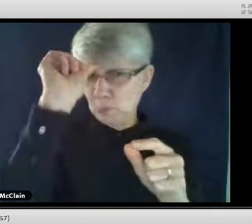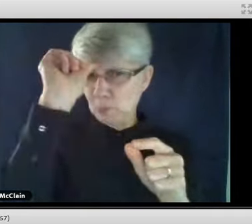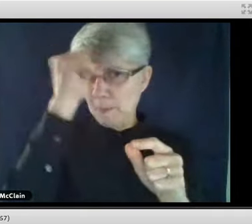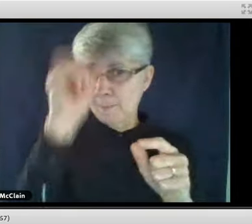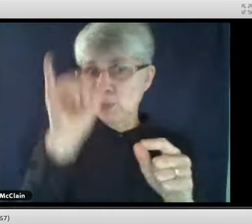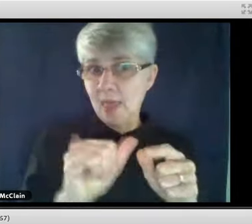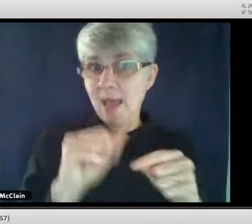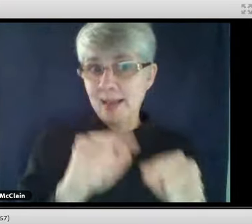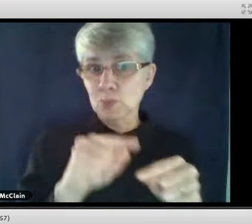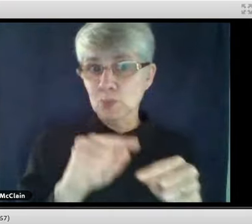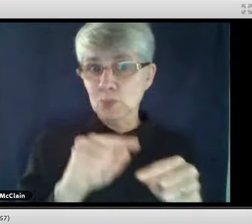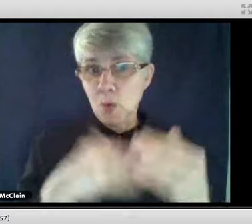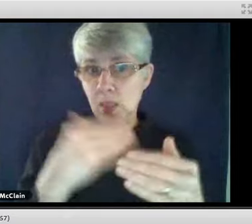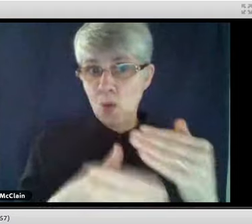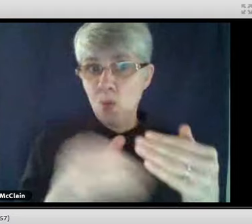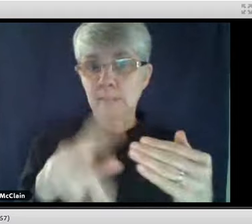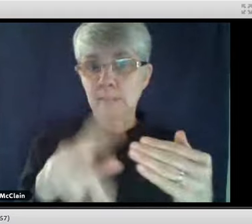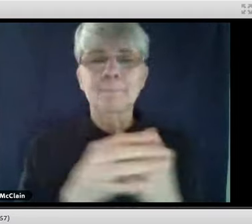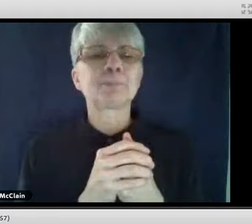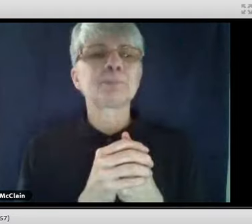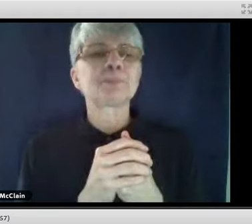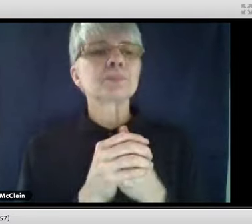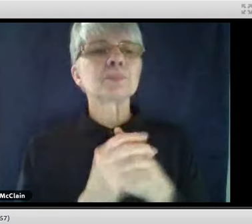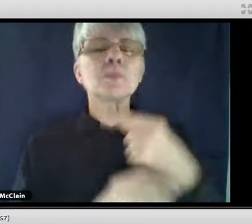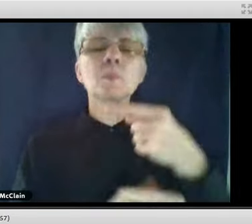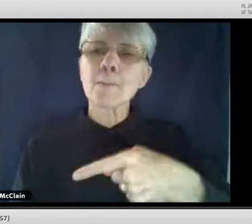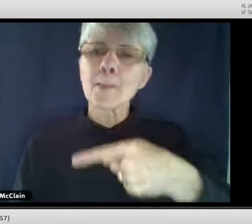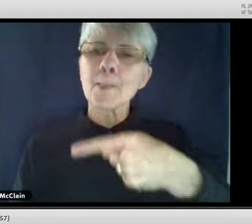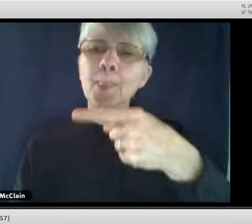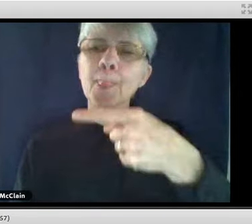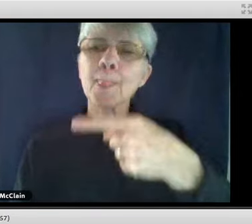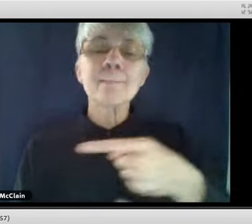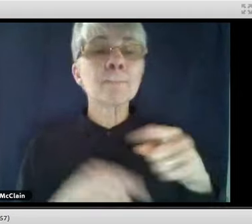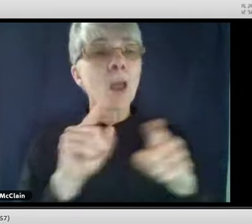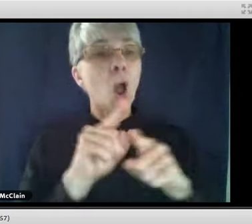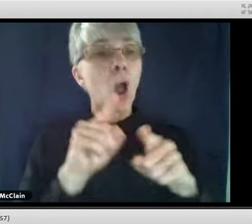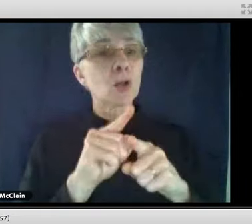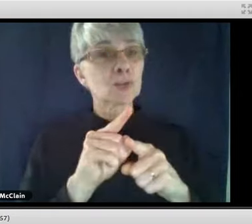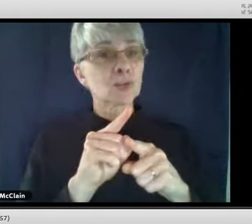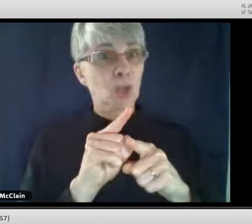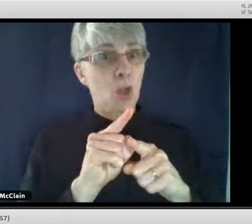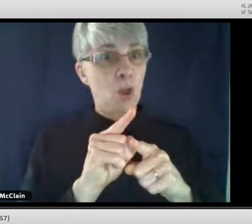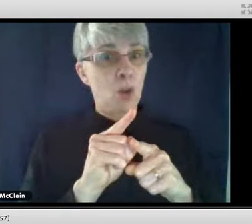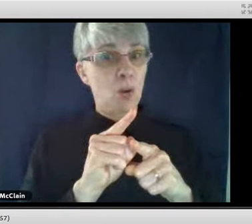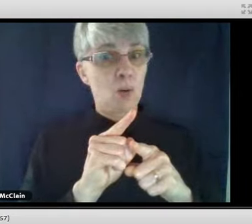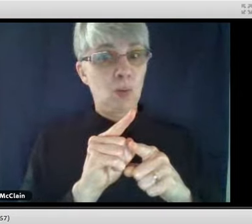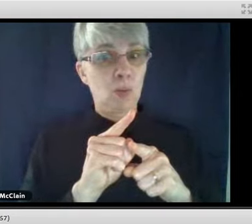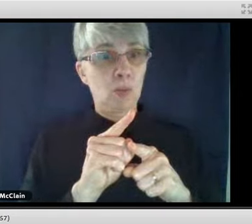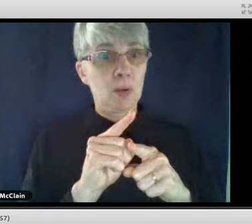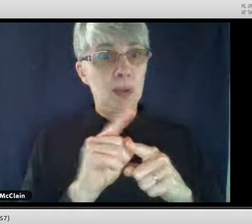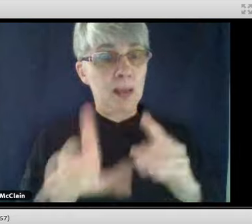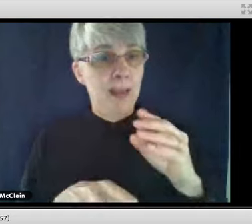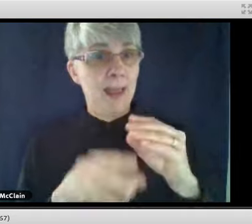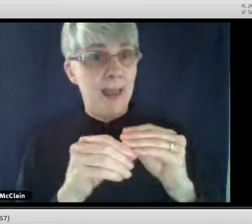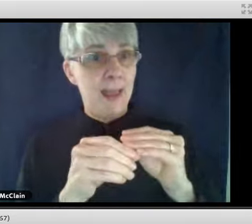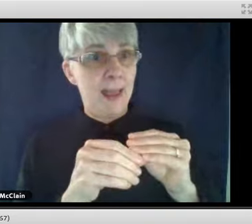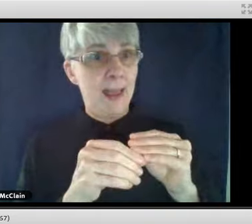as we're doing this. Okay, all right. So also, in addition to providing these entities